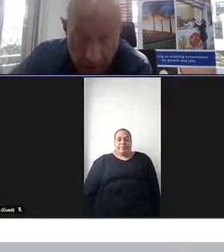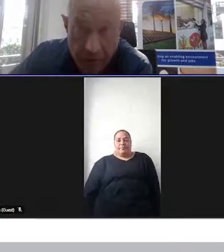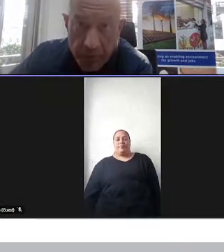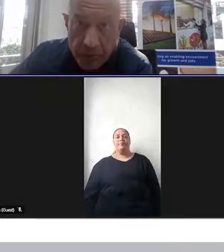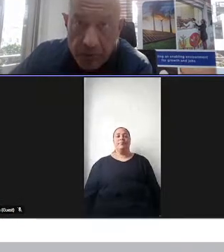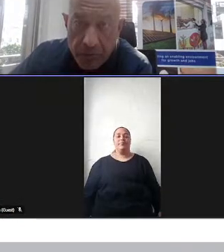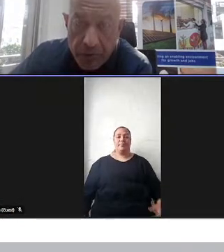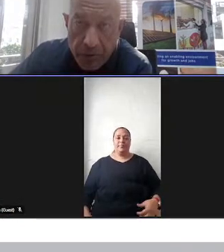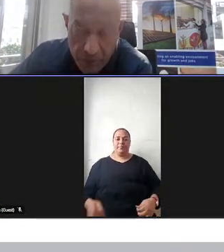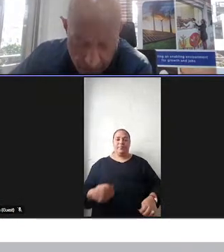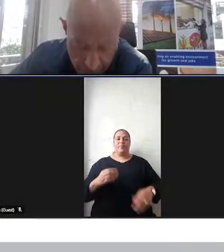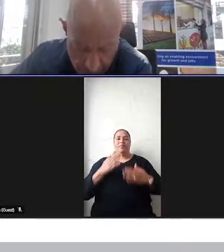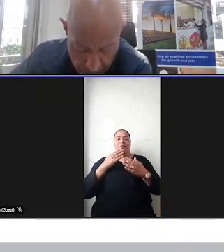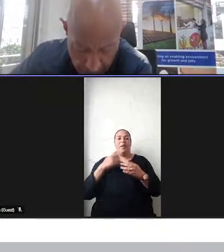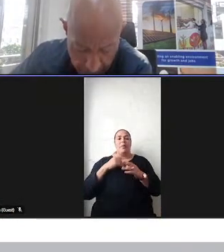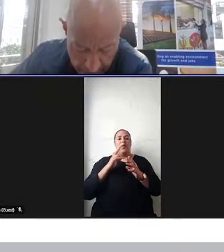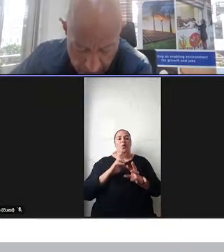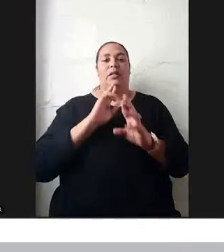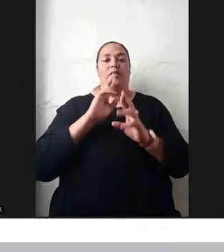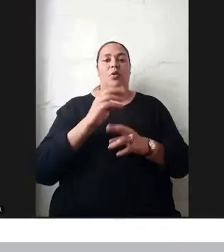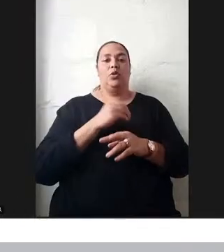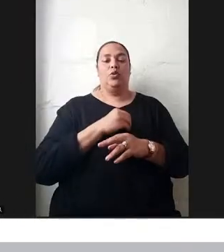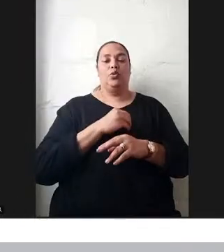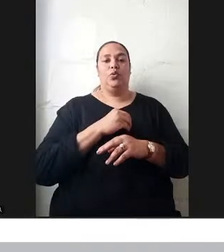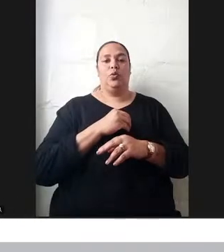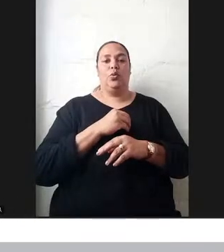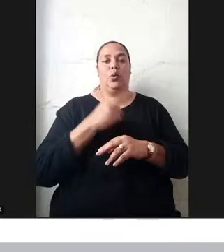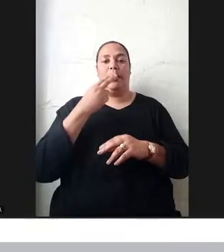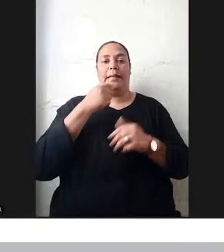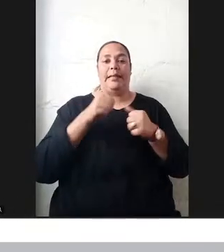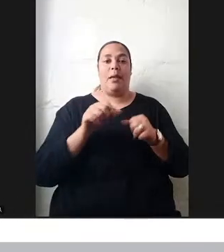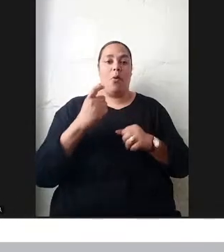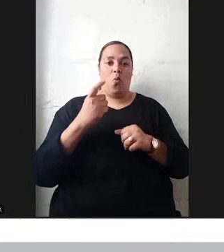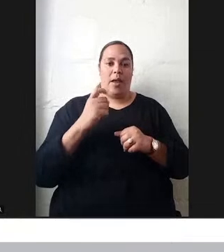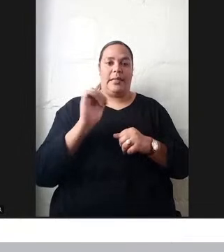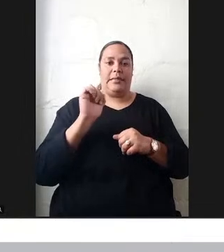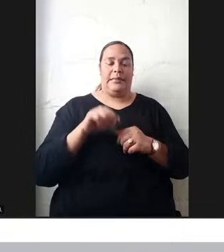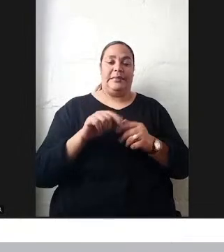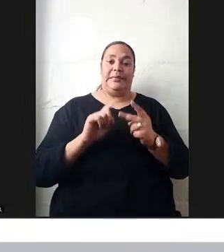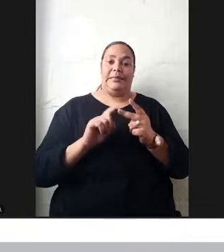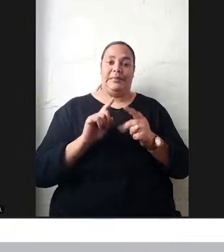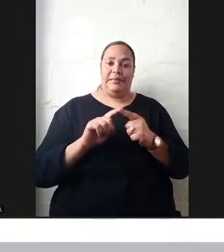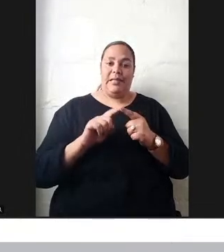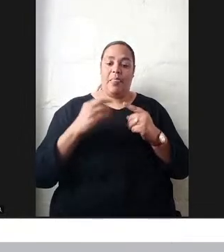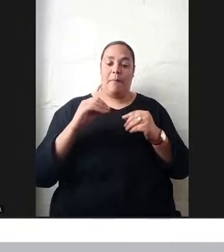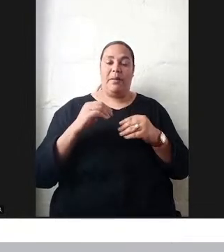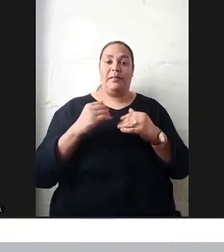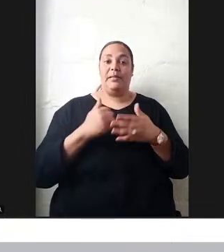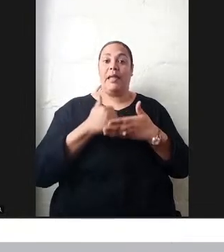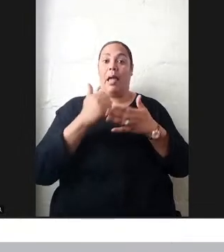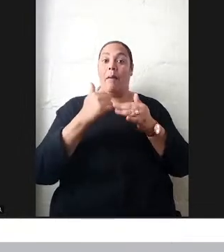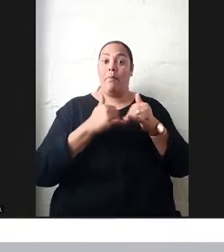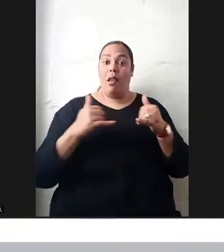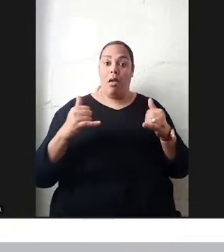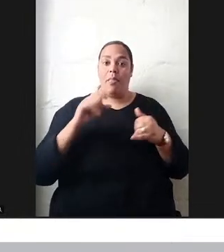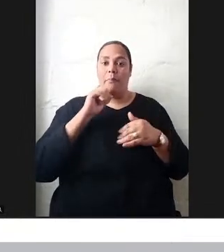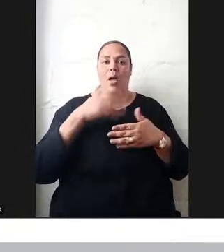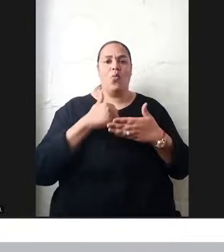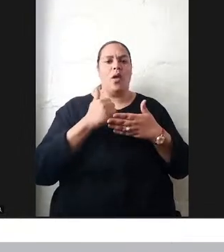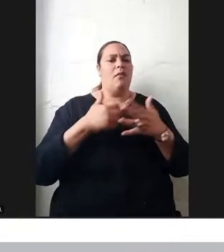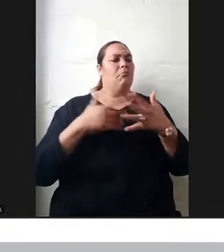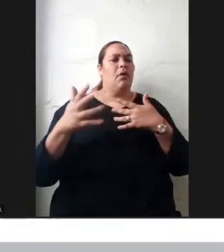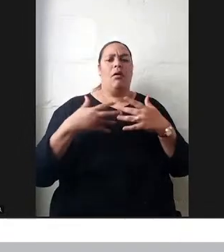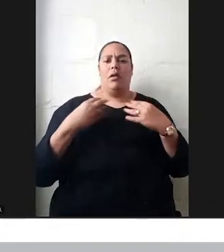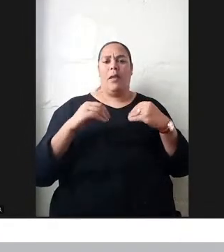much. I'll respond to the red tape one. Yes, the business helpline. We help any type of business that calls